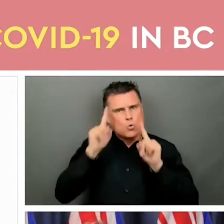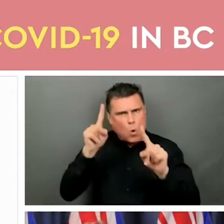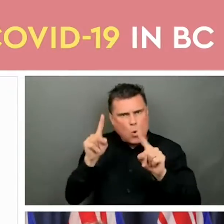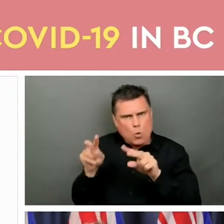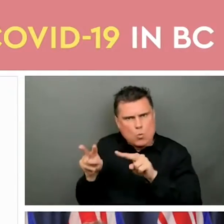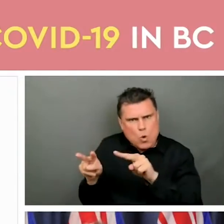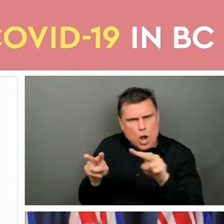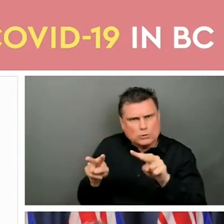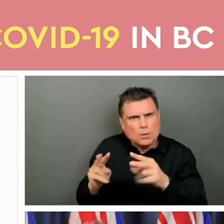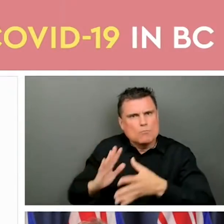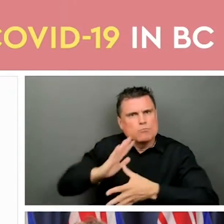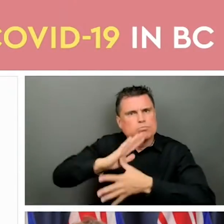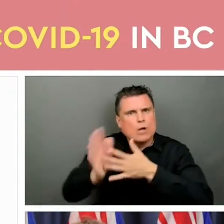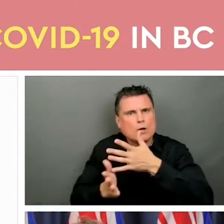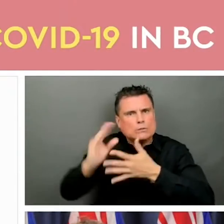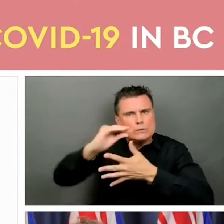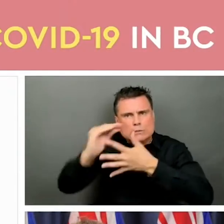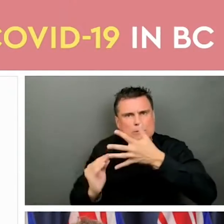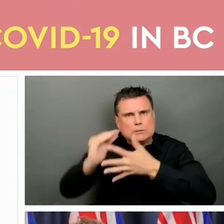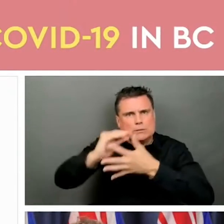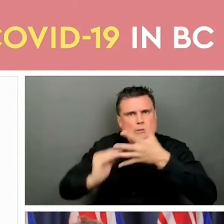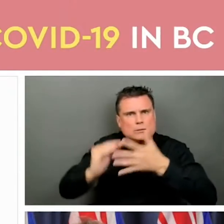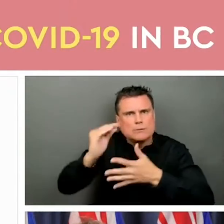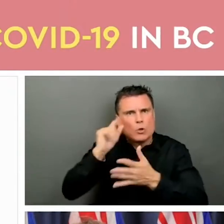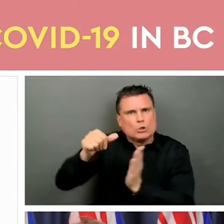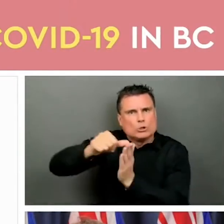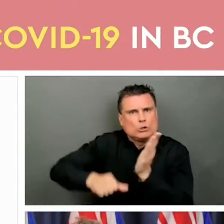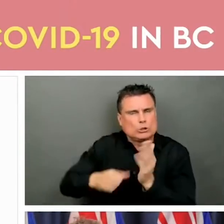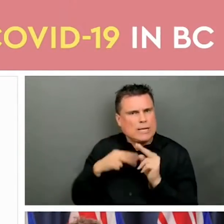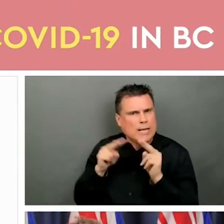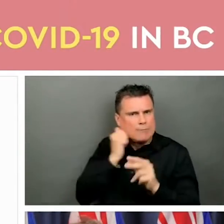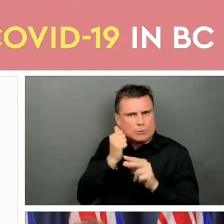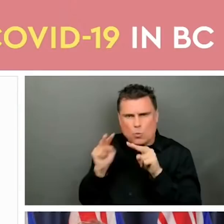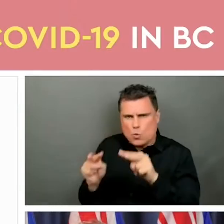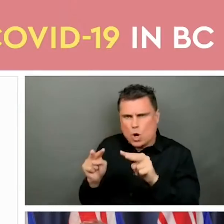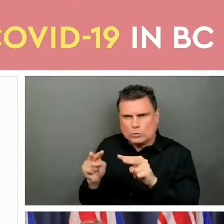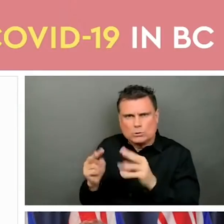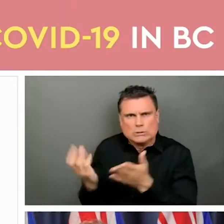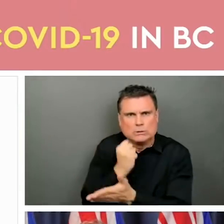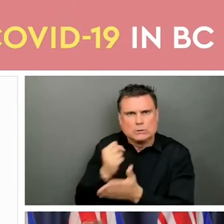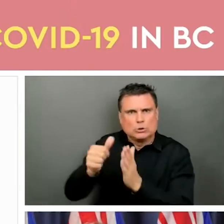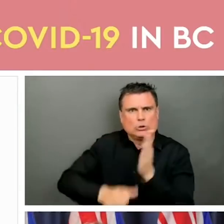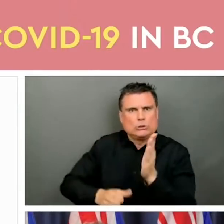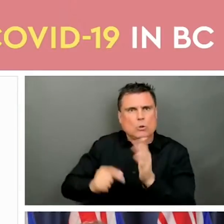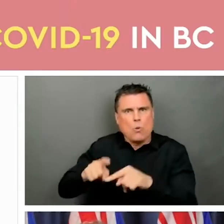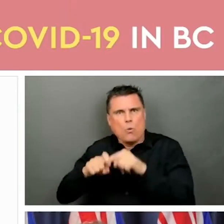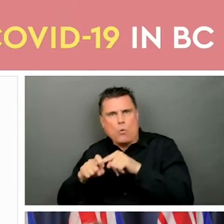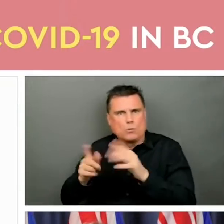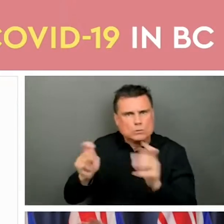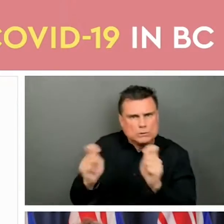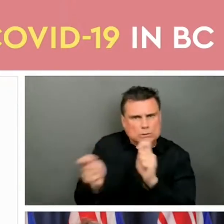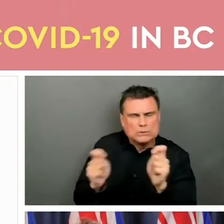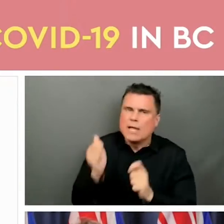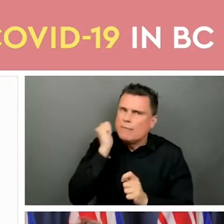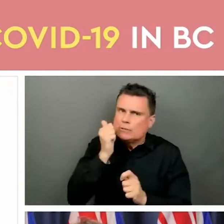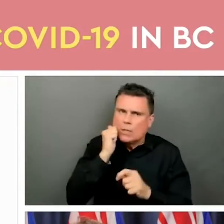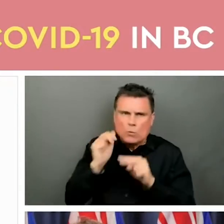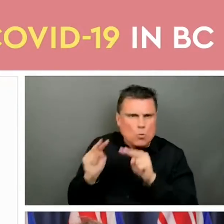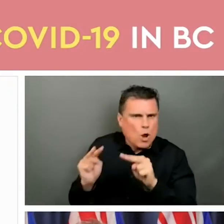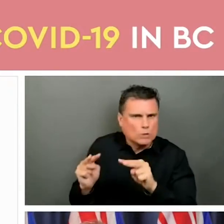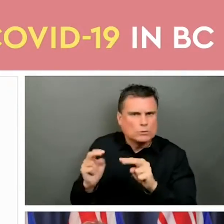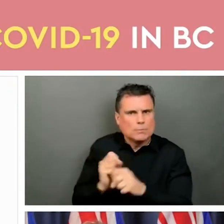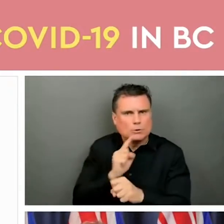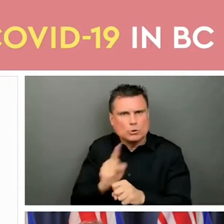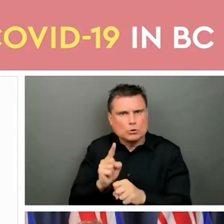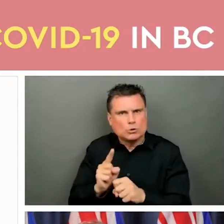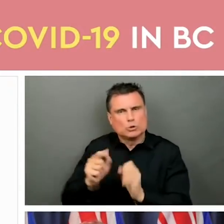hospitalization across the province. So that daily monitoring and reporting, those daily meetings that occur to make sure that we're addressing issues